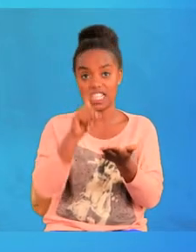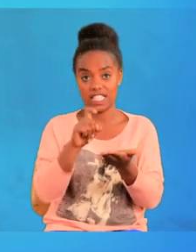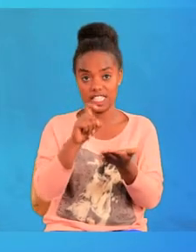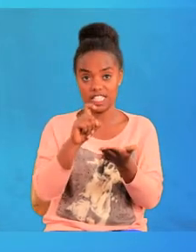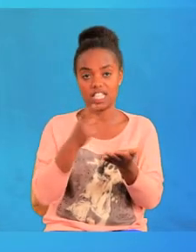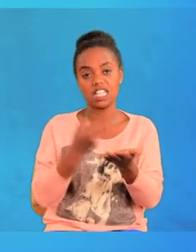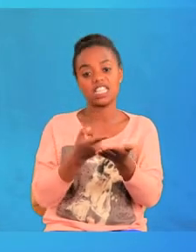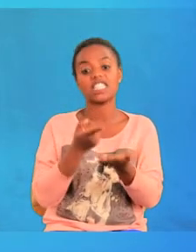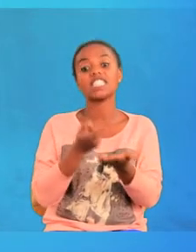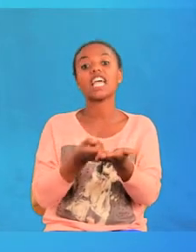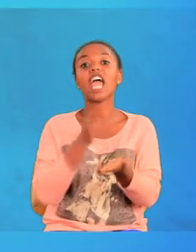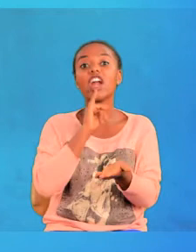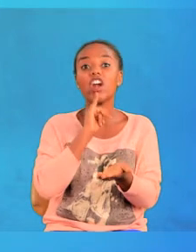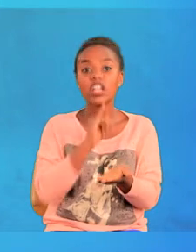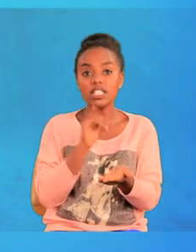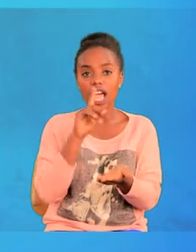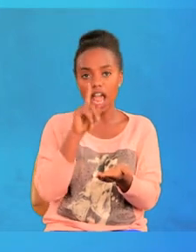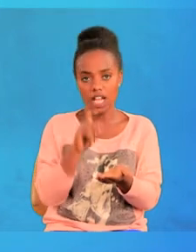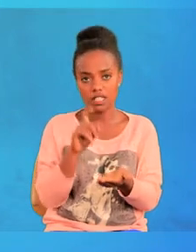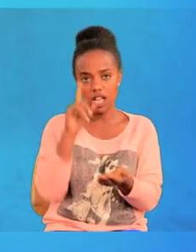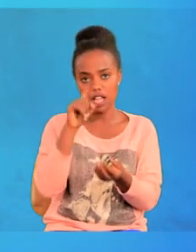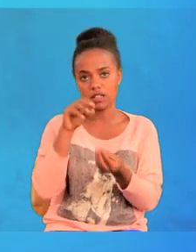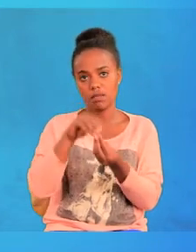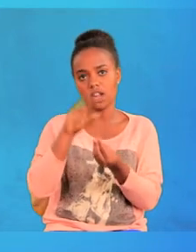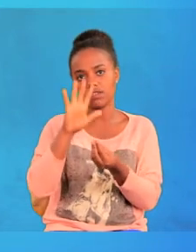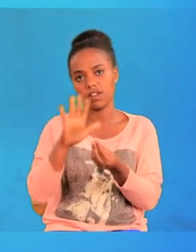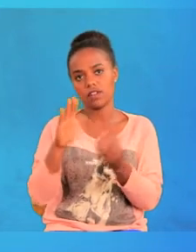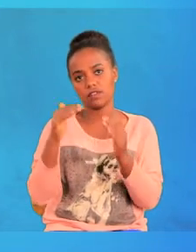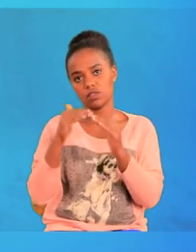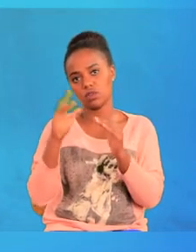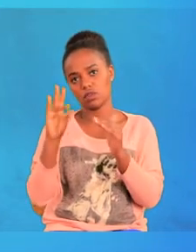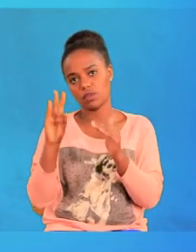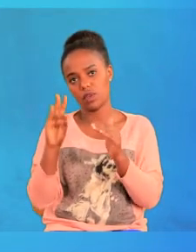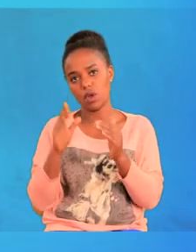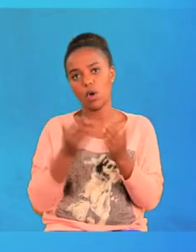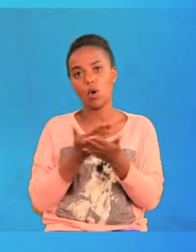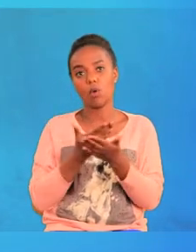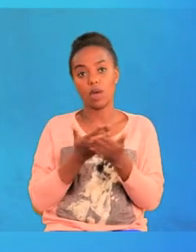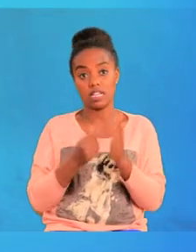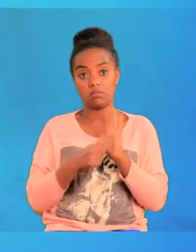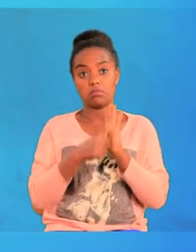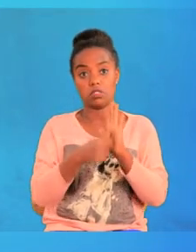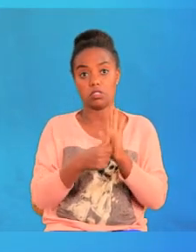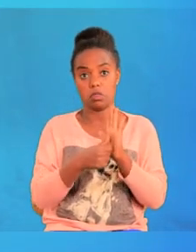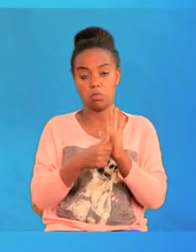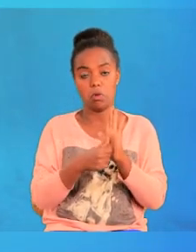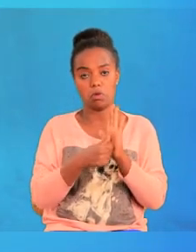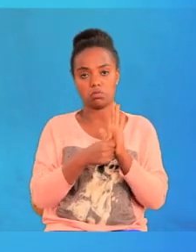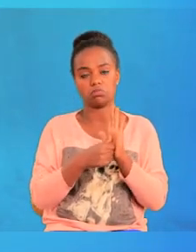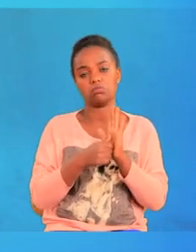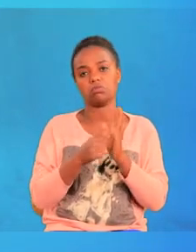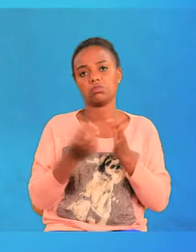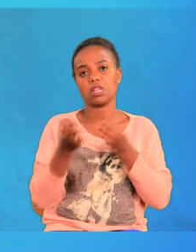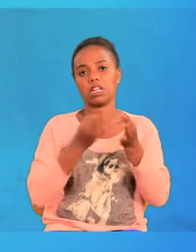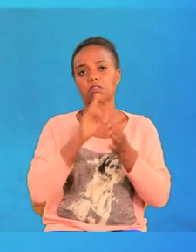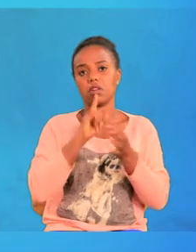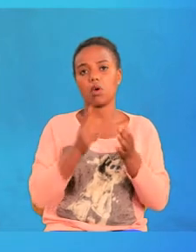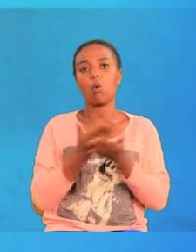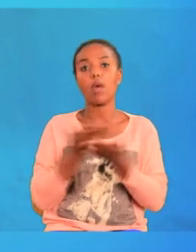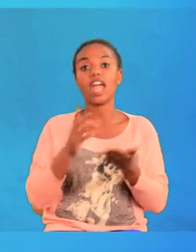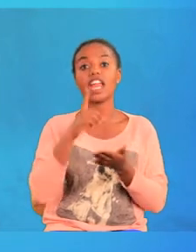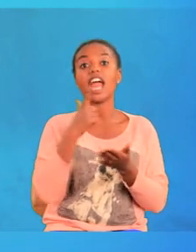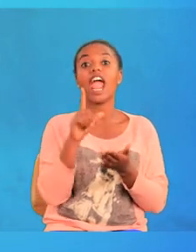is x, x plus 5 is equal to 7. This is the symbolic representation of the above statement where x is element